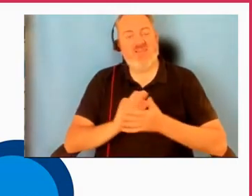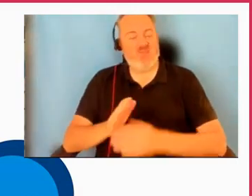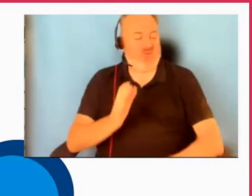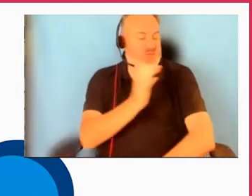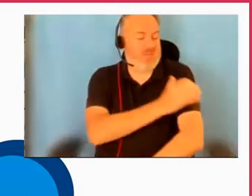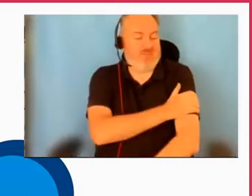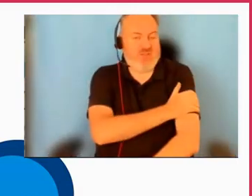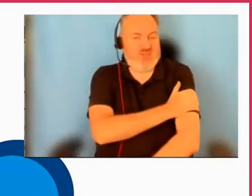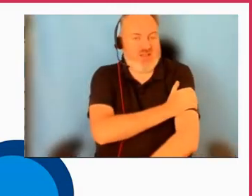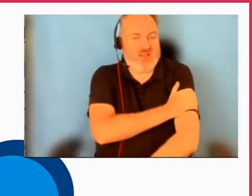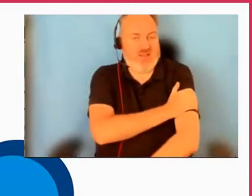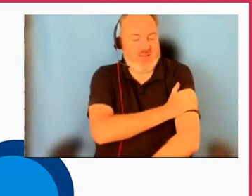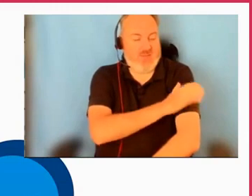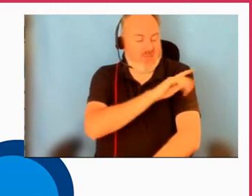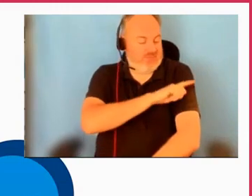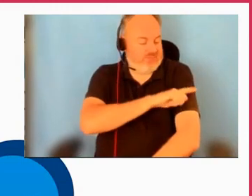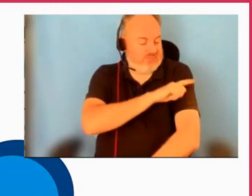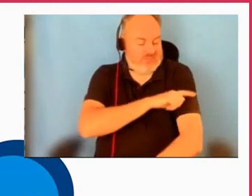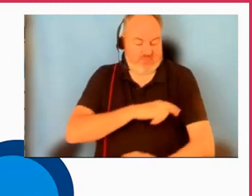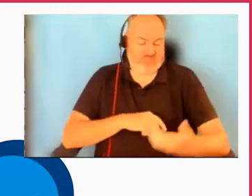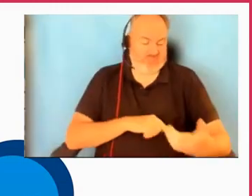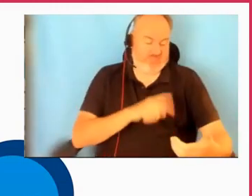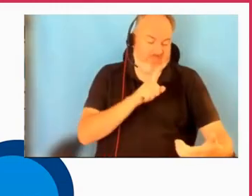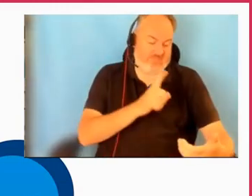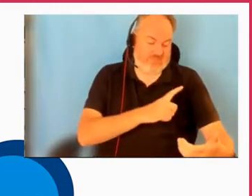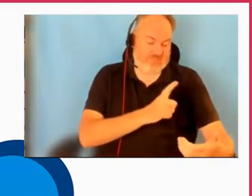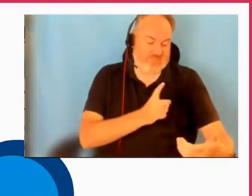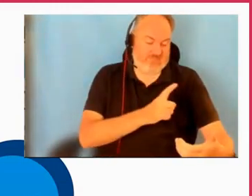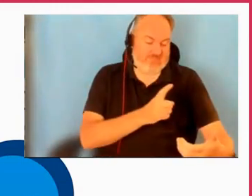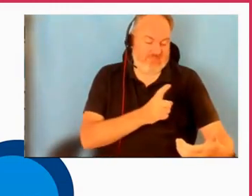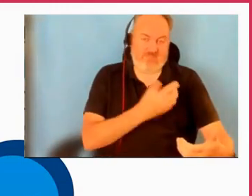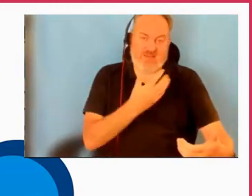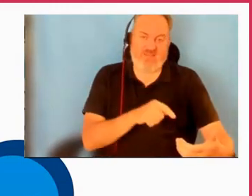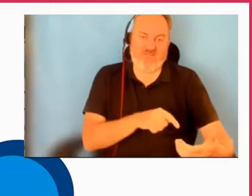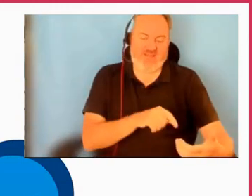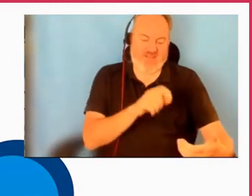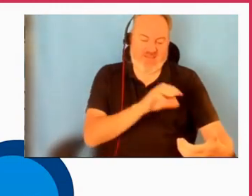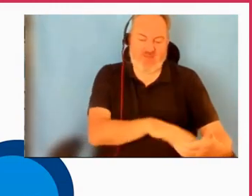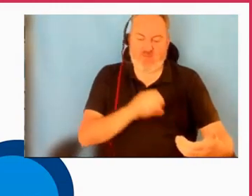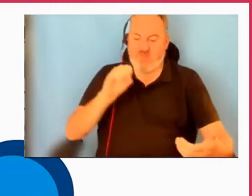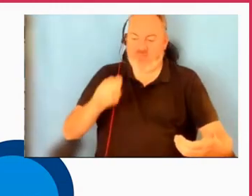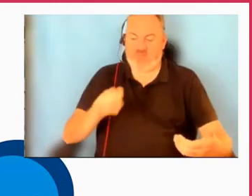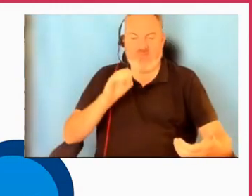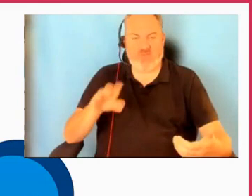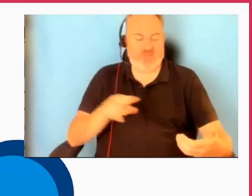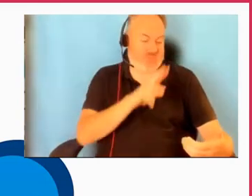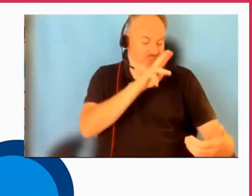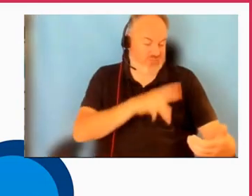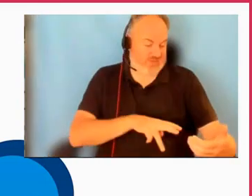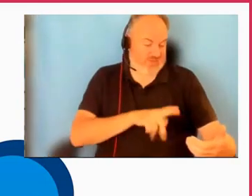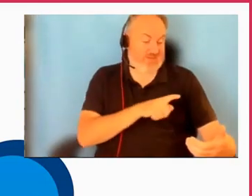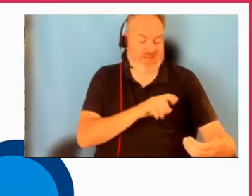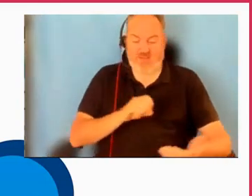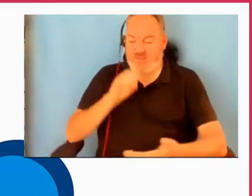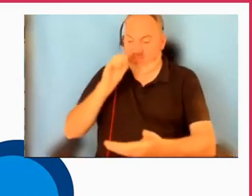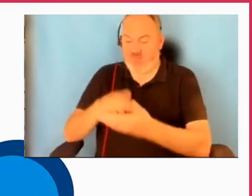what they can do instead is be given a device from their GP where they can take their blood pressure